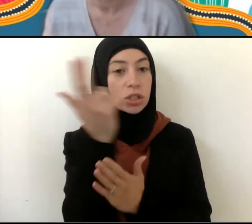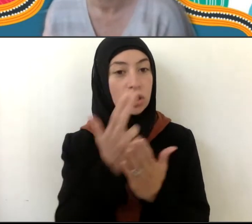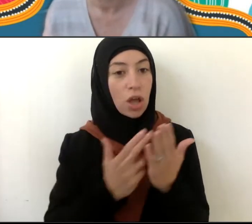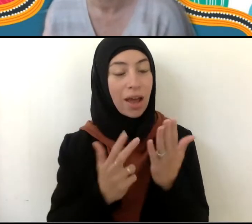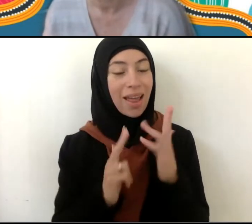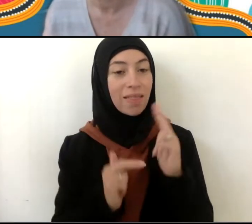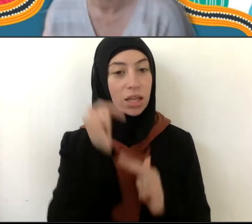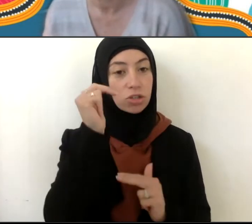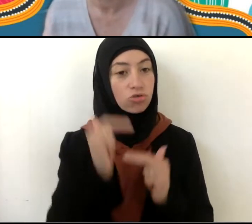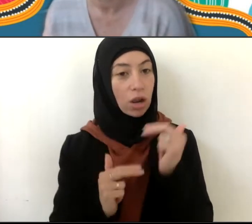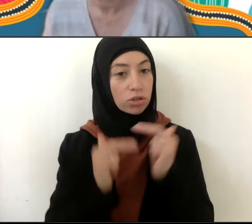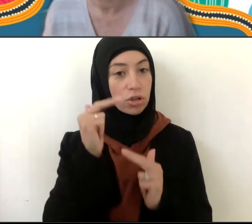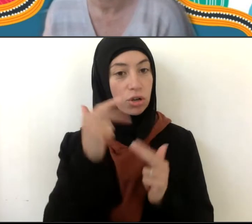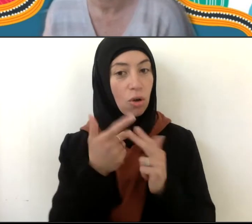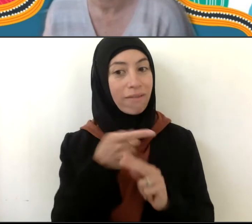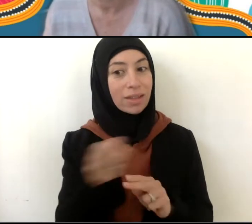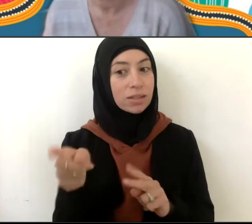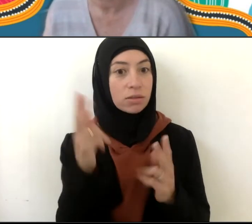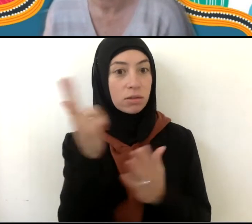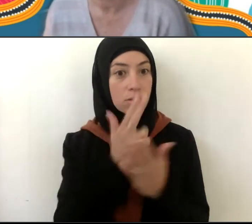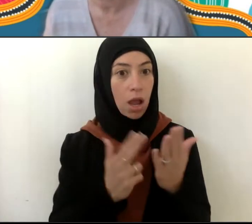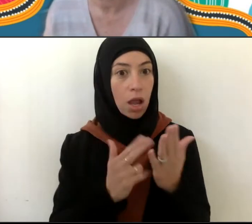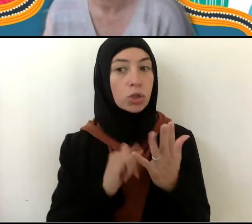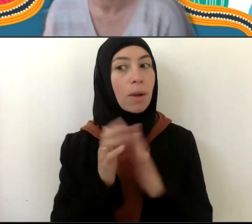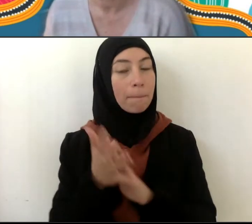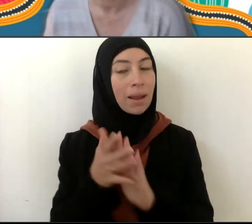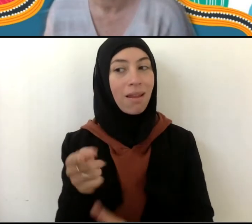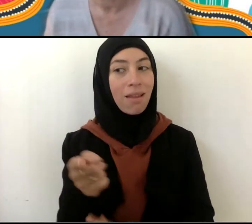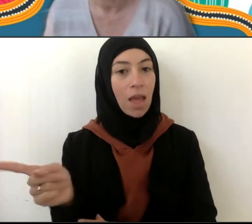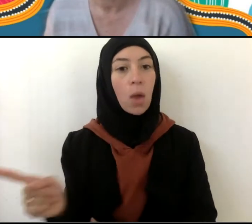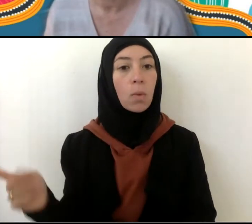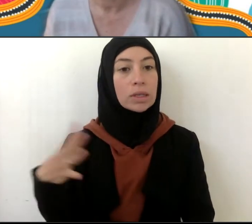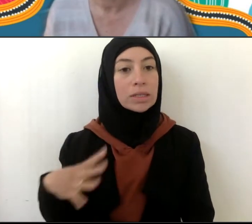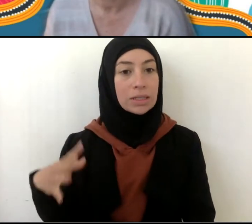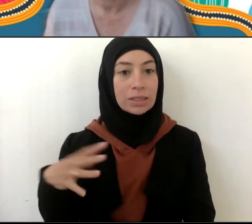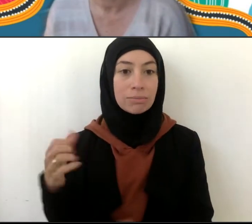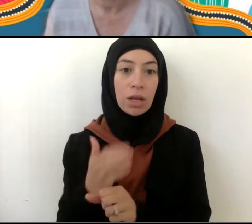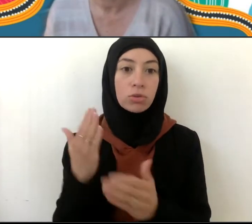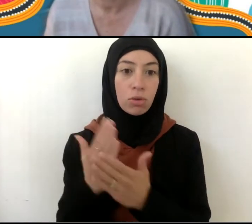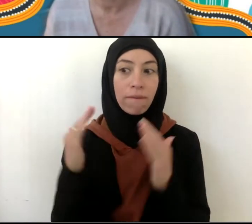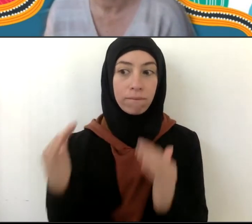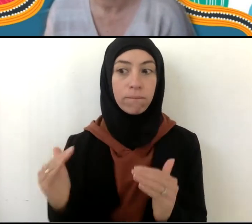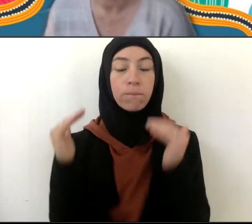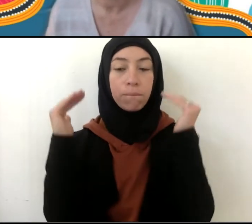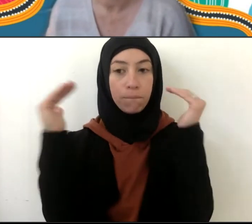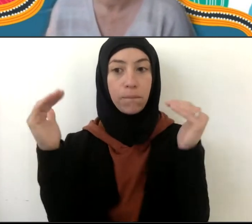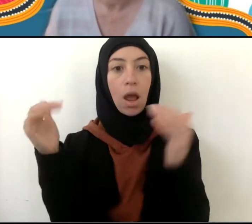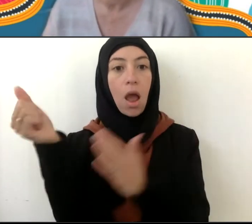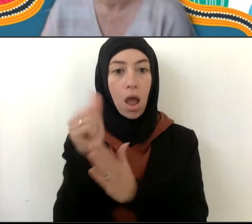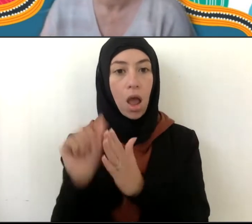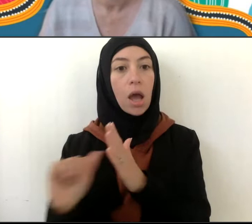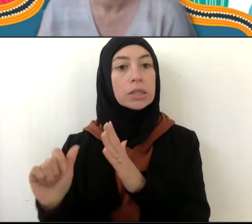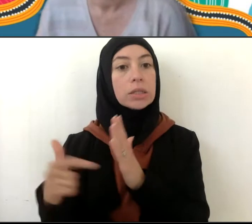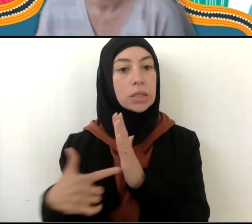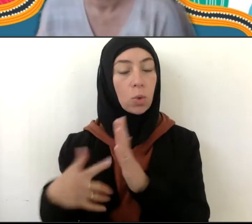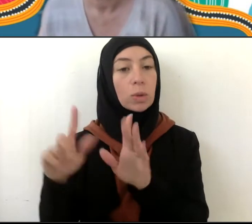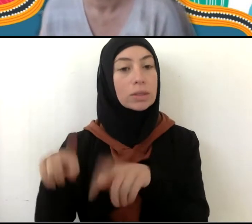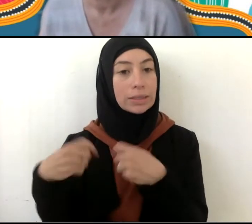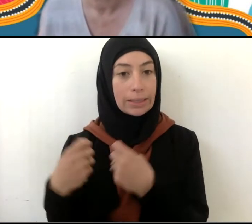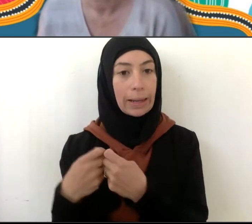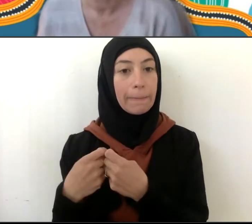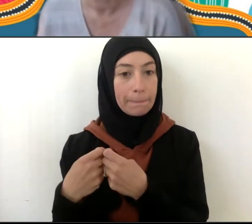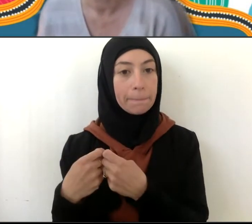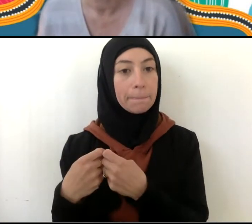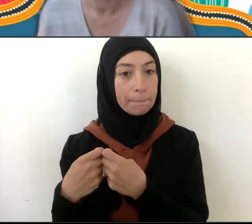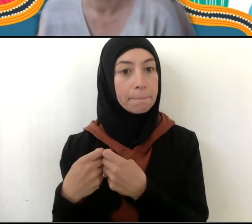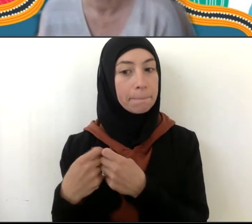line. And they will need to have an art technical team. We are planning that they have an art technical team